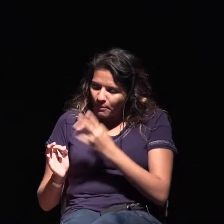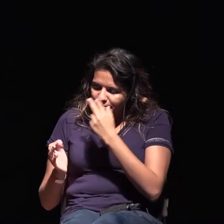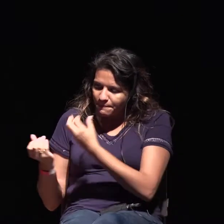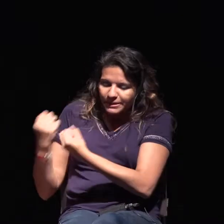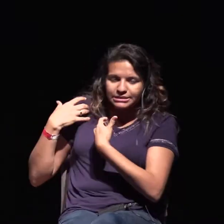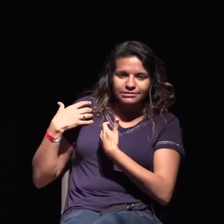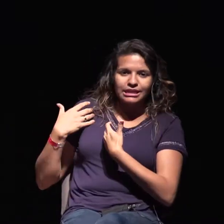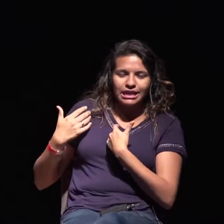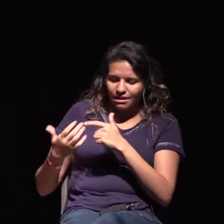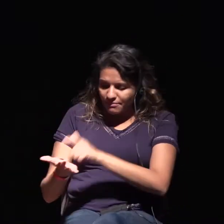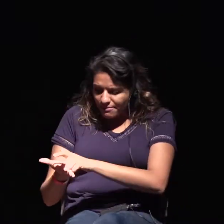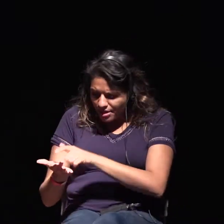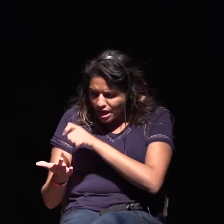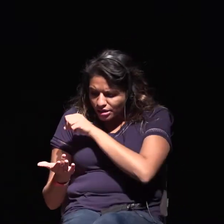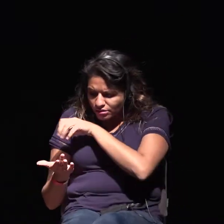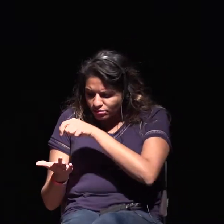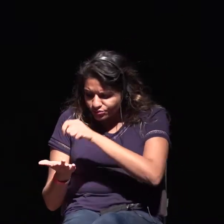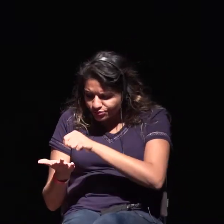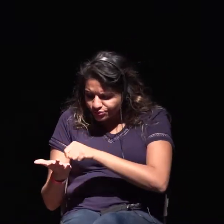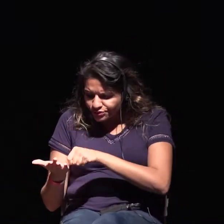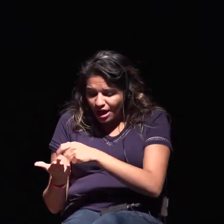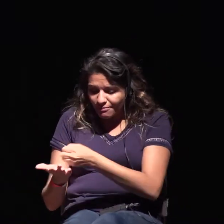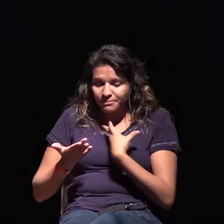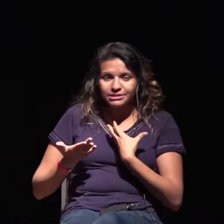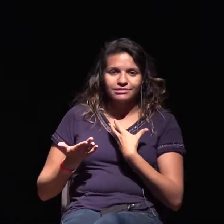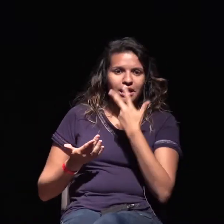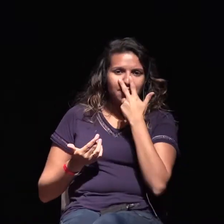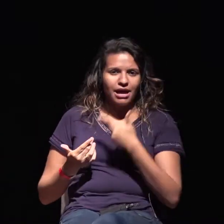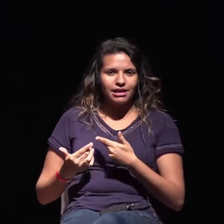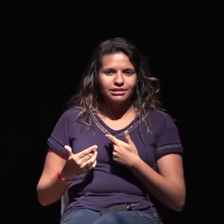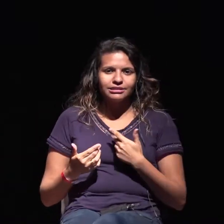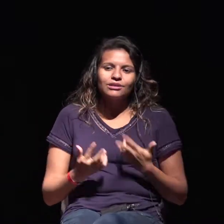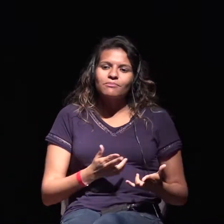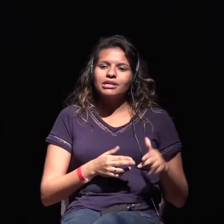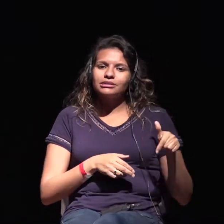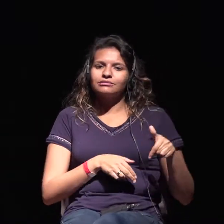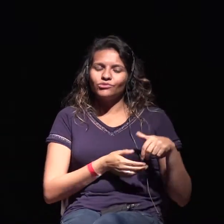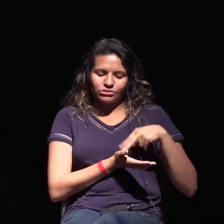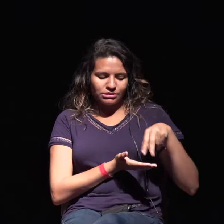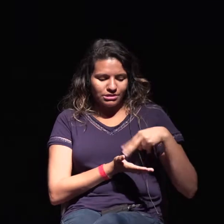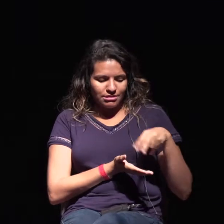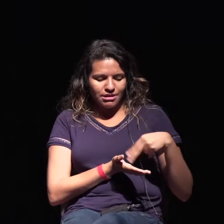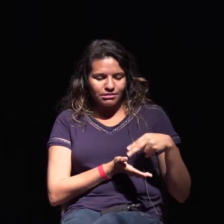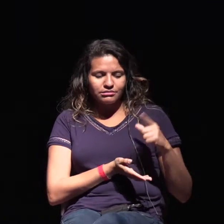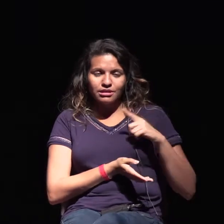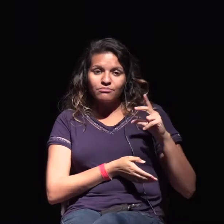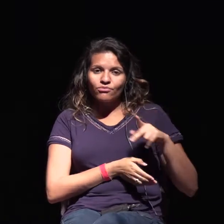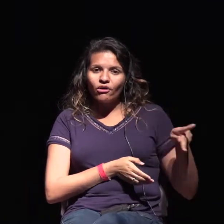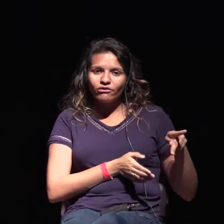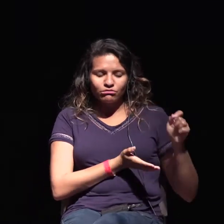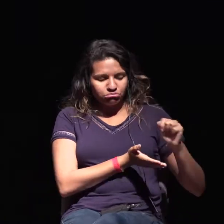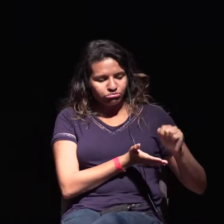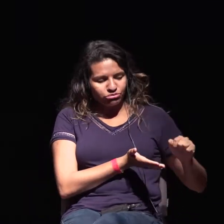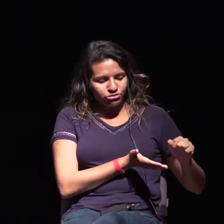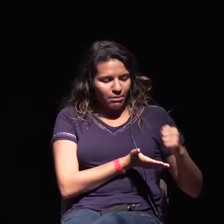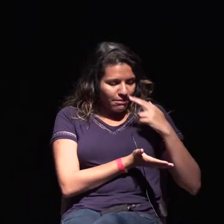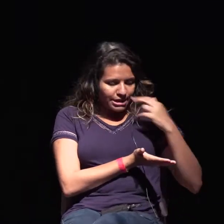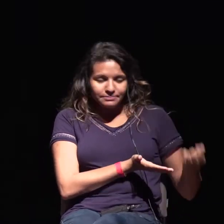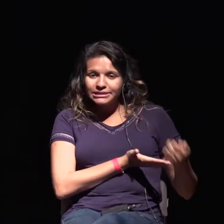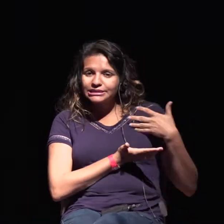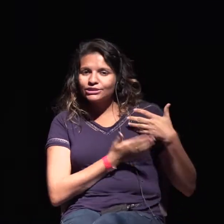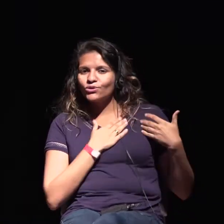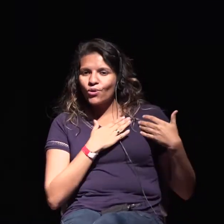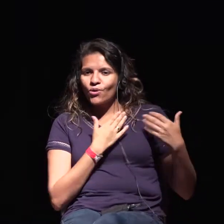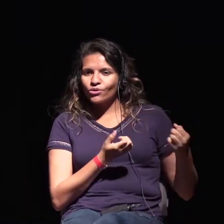or improvise around. These diagrams, or perhaps we could call them scores, have since at least the 1960s